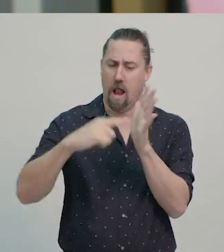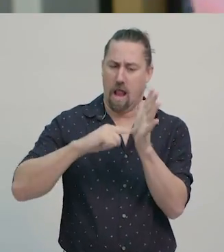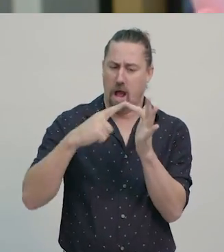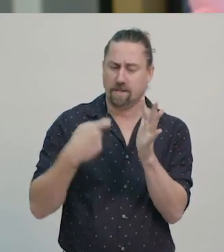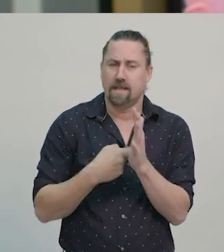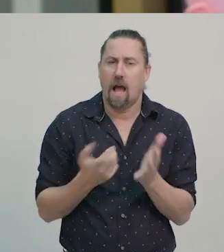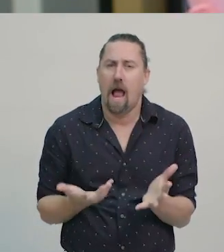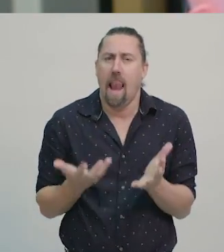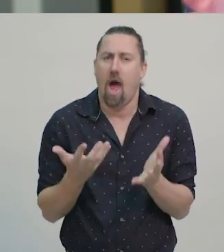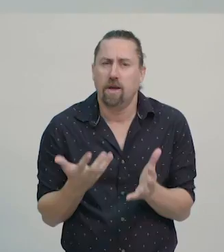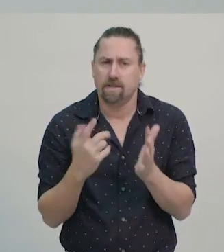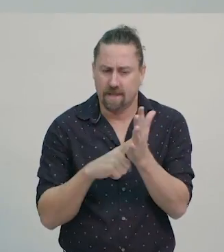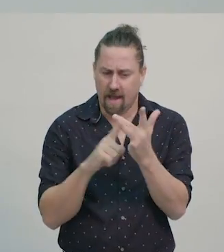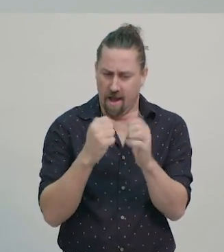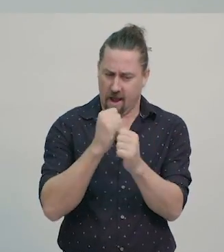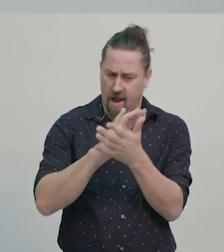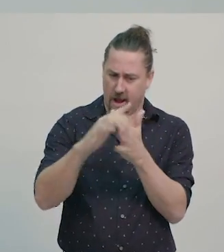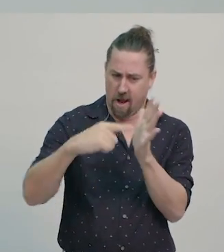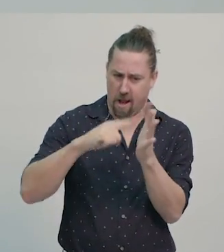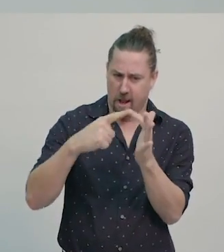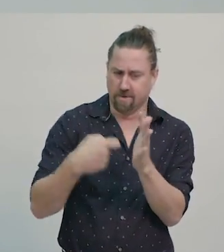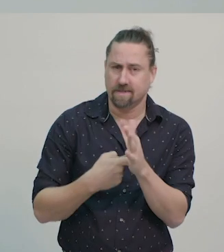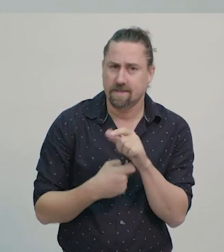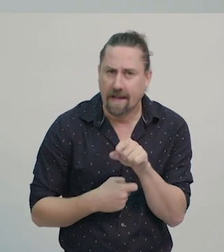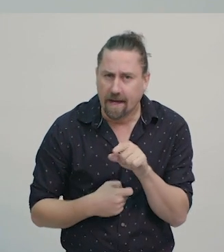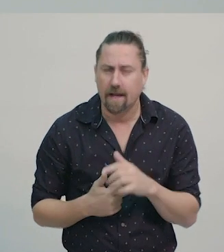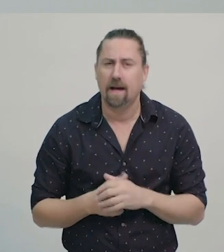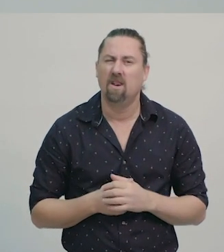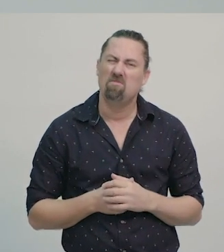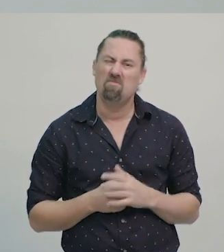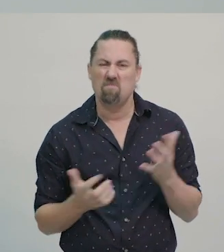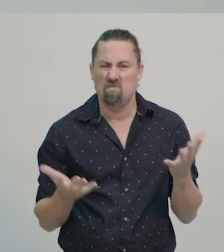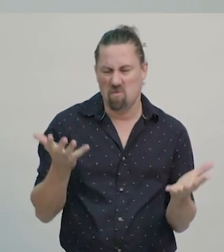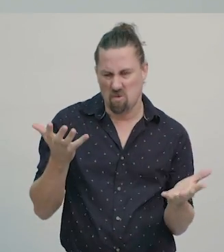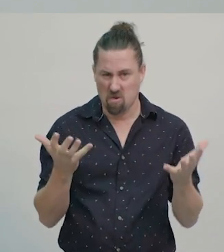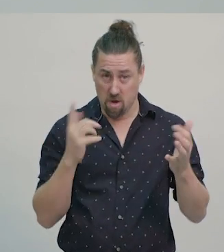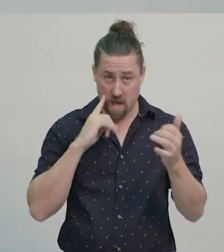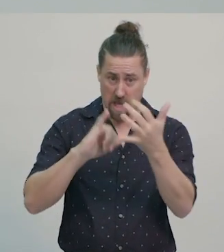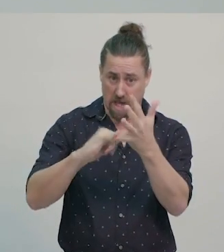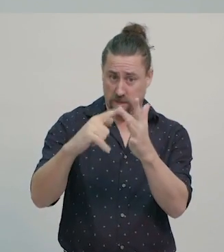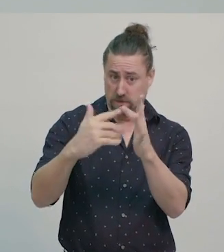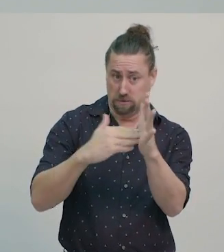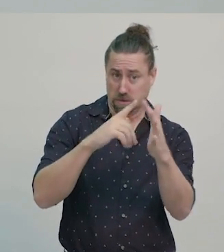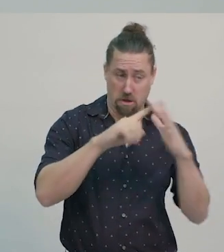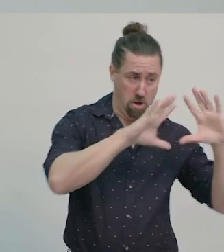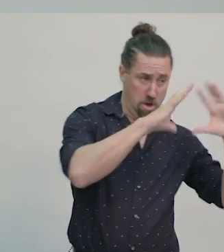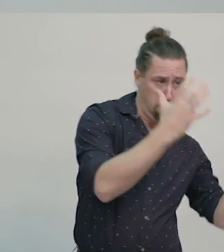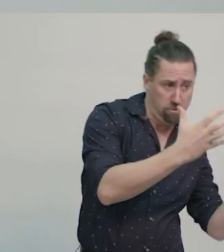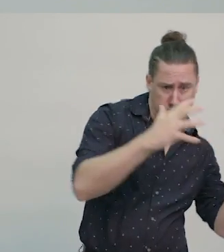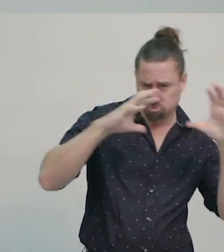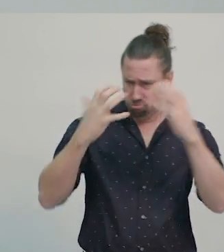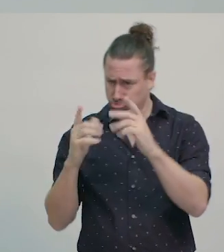put the feather in this hand and the rock in this hand and feel their mass.